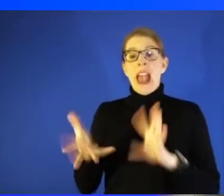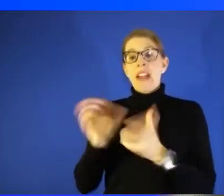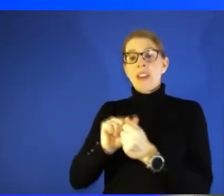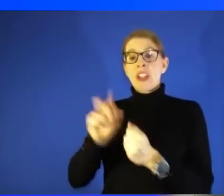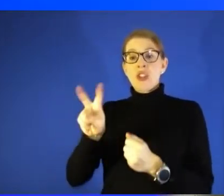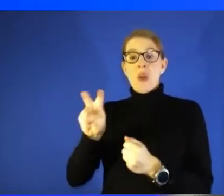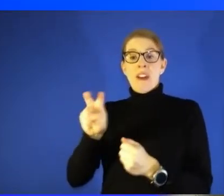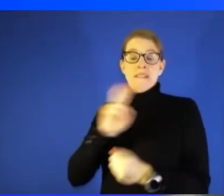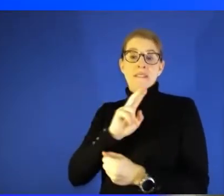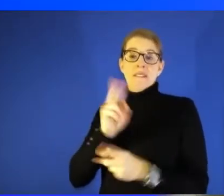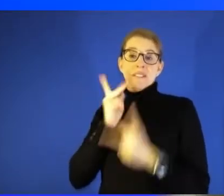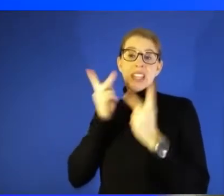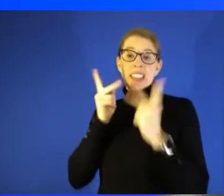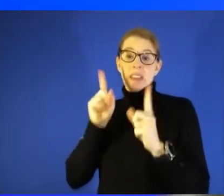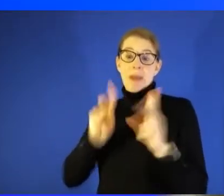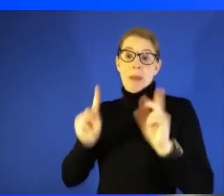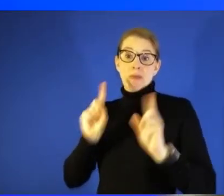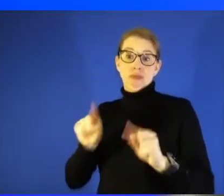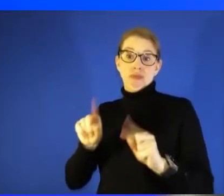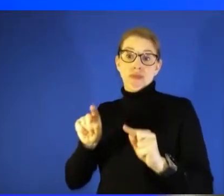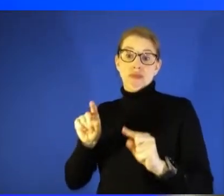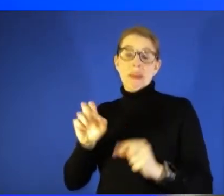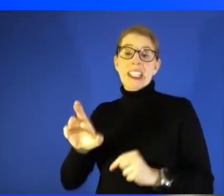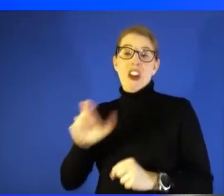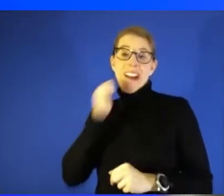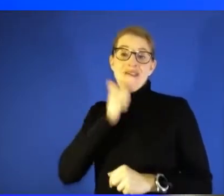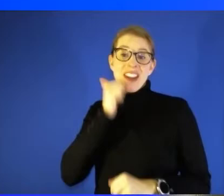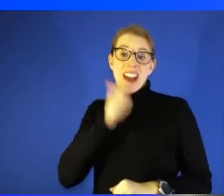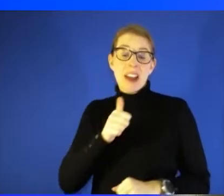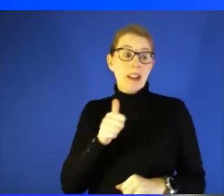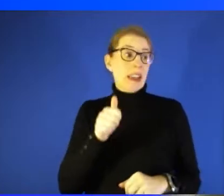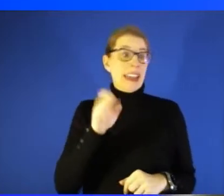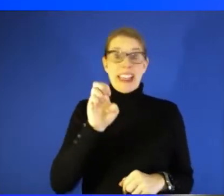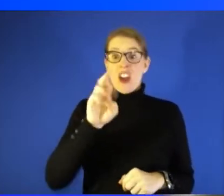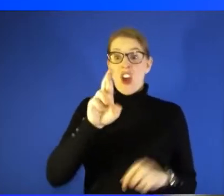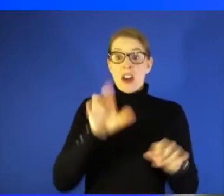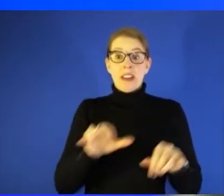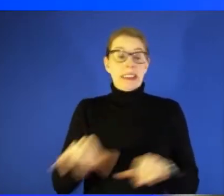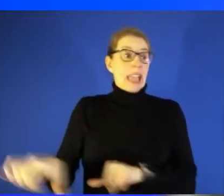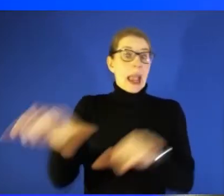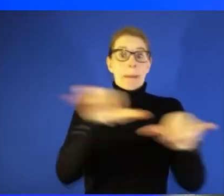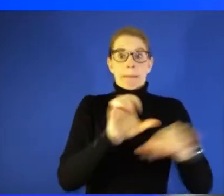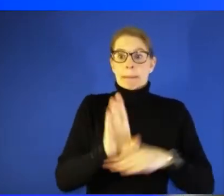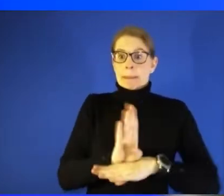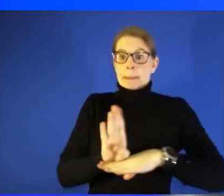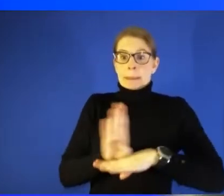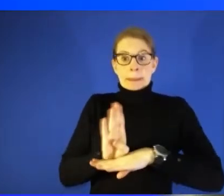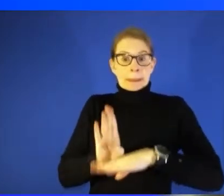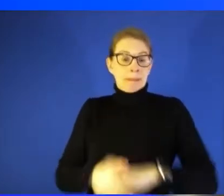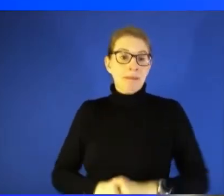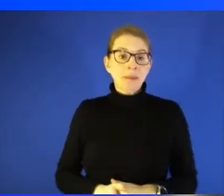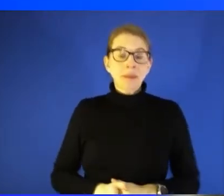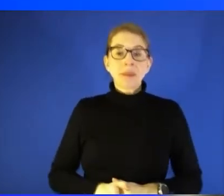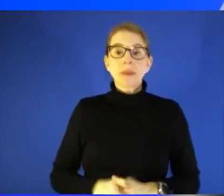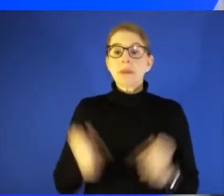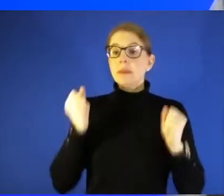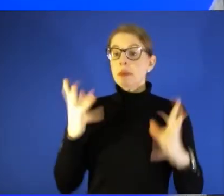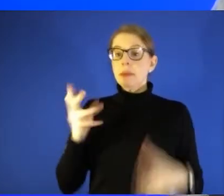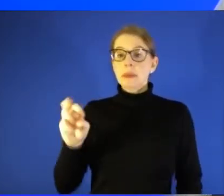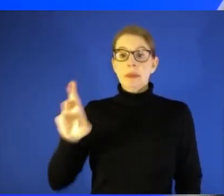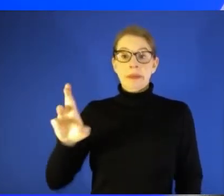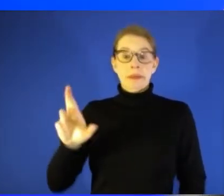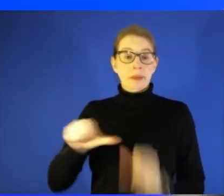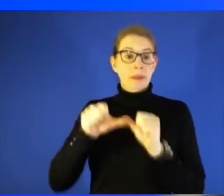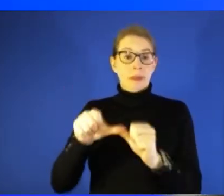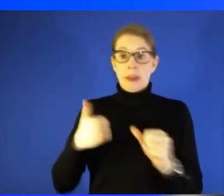our ER. I think all the ERs around town, again, remain very busy. Lots of ERs around town continue to have